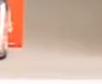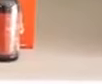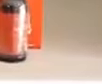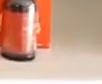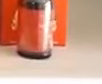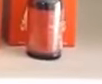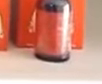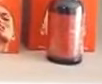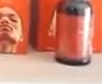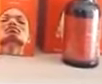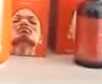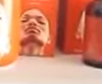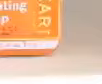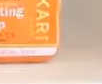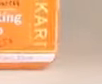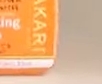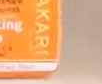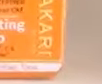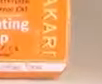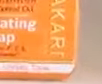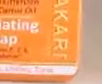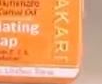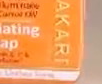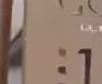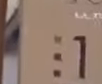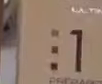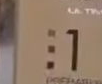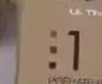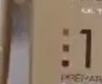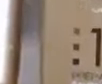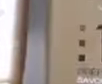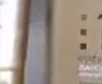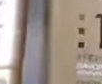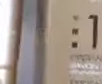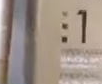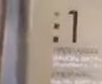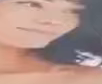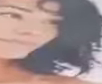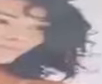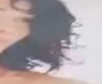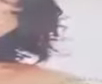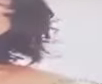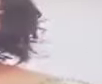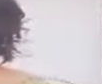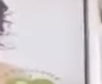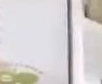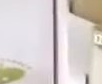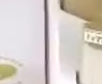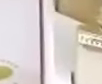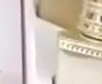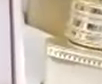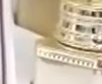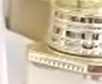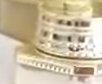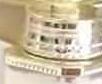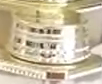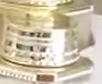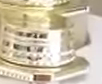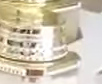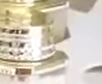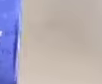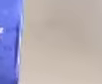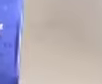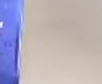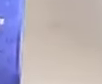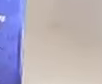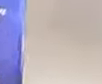Gold, Tomatine, I mean, the list can just go on and on and on and on. Lepp lo xamne rek luy taral jigen la,